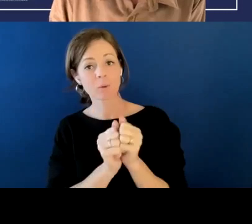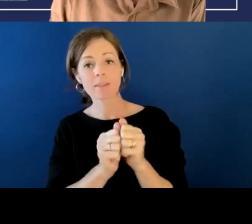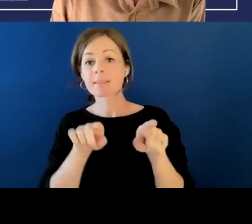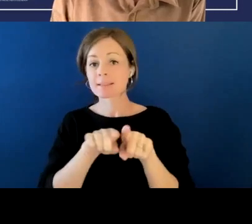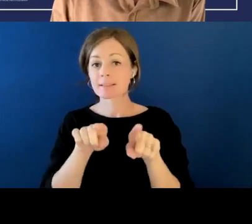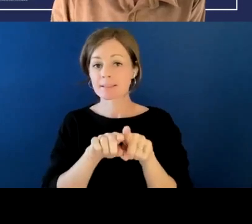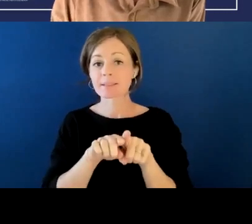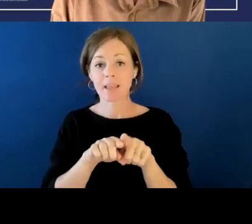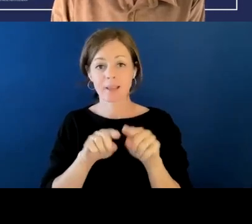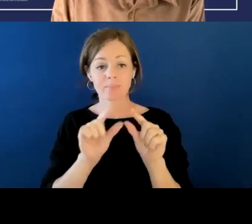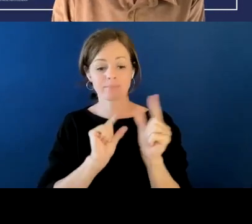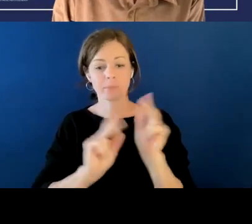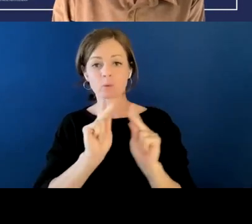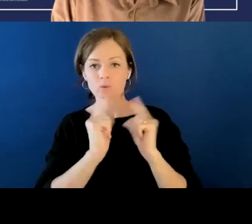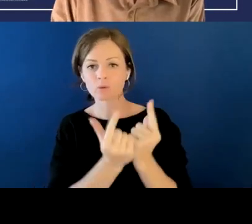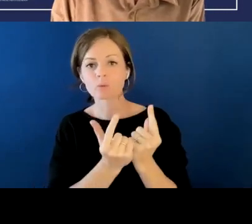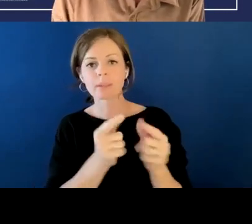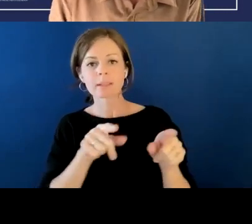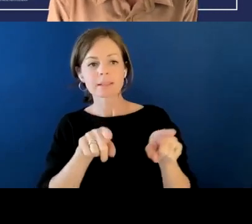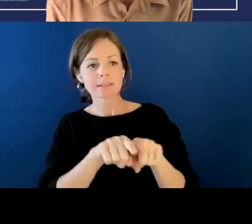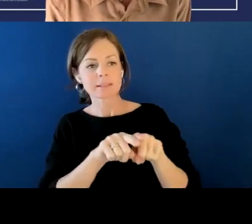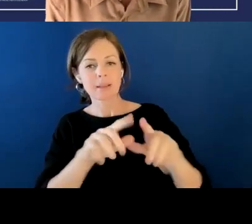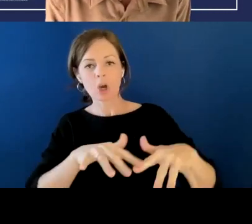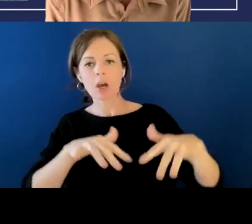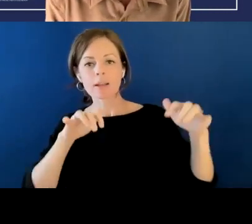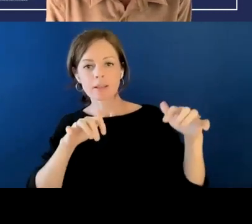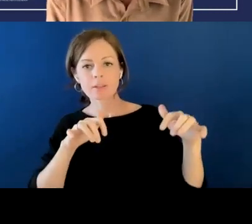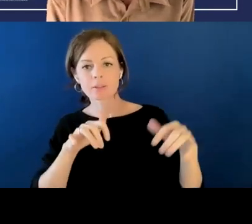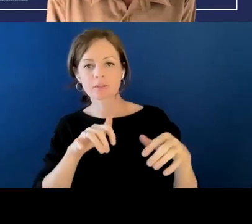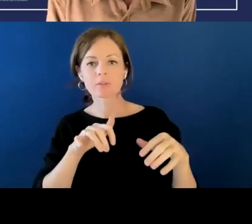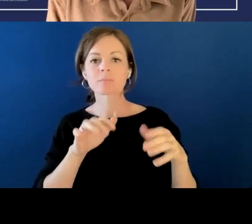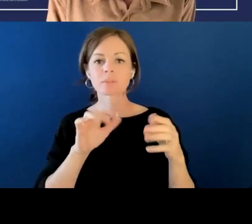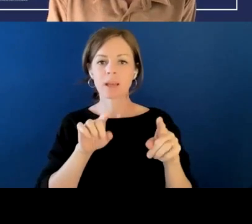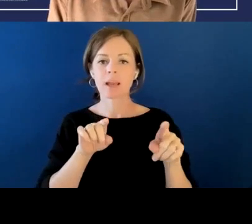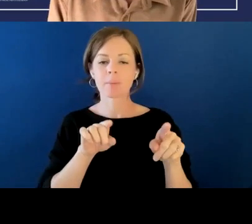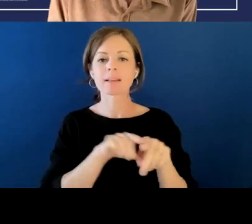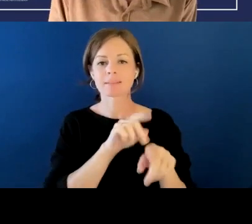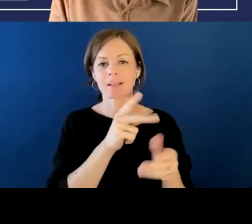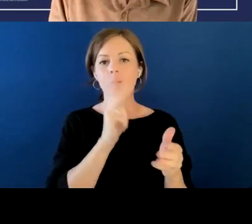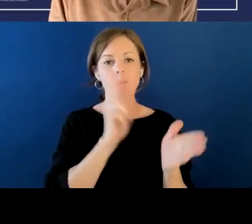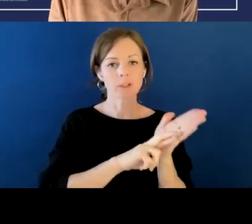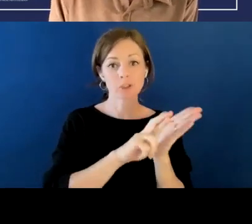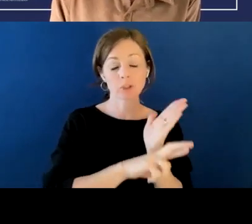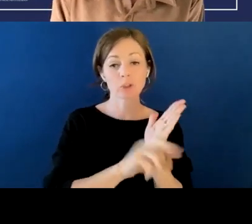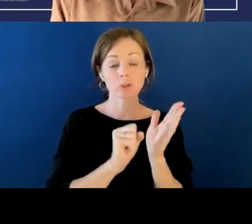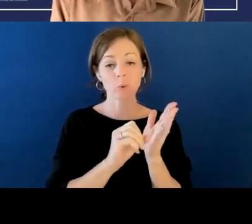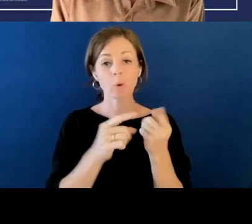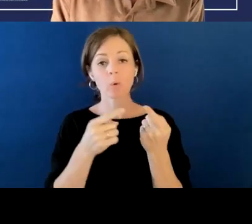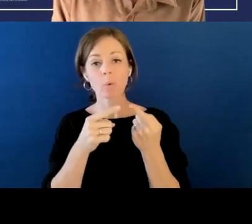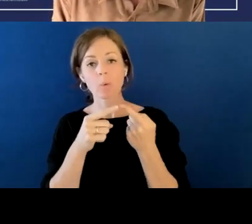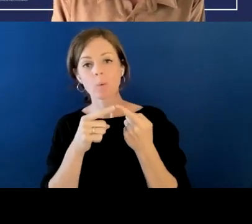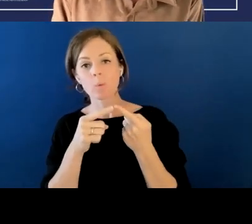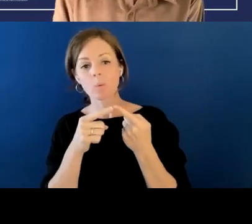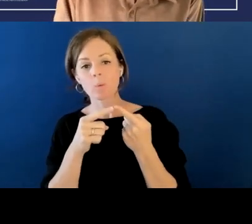the same audiences who the formative research was done with, that and what's resonating with them, which we're